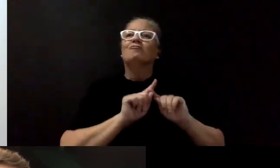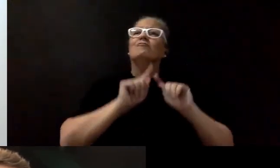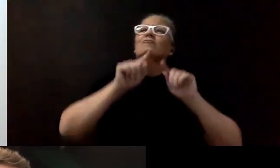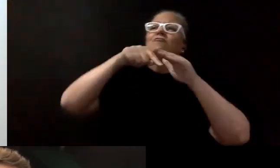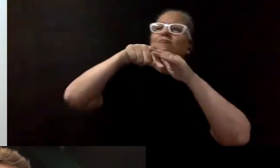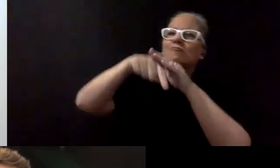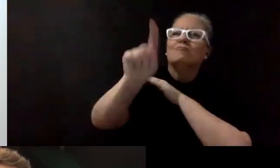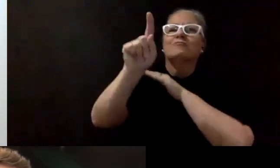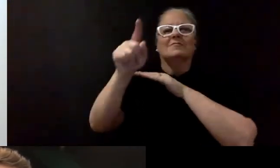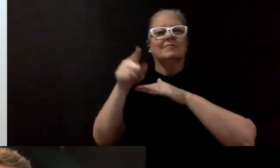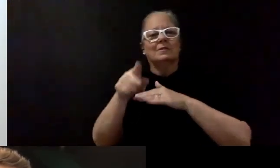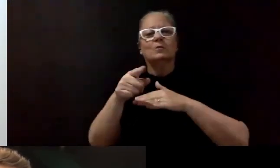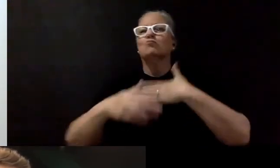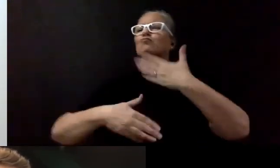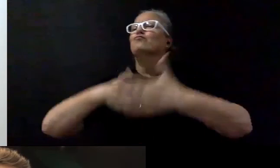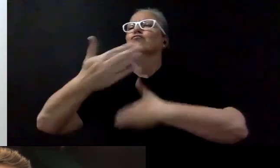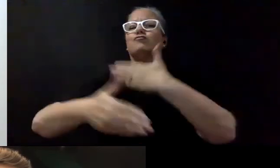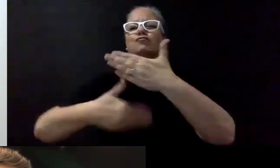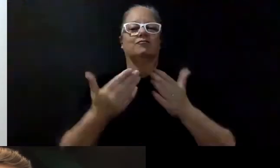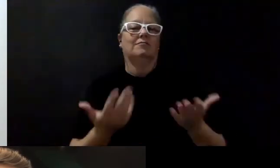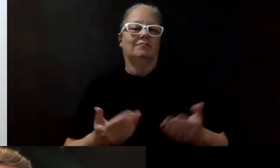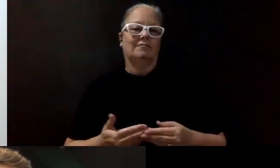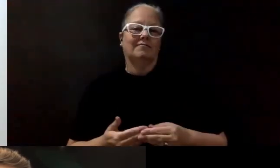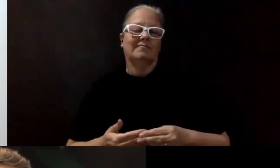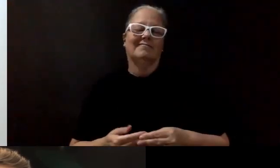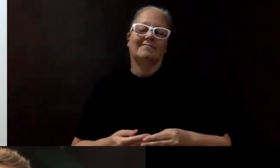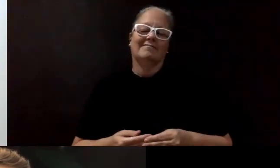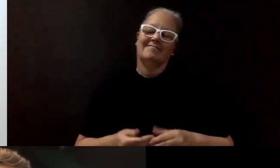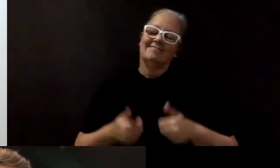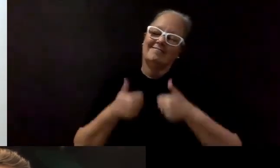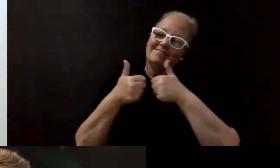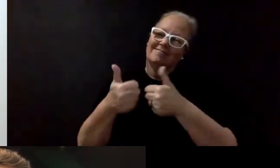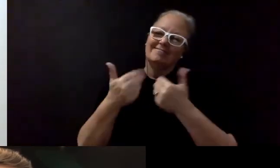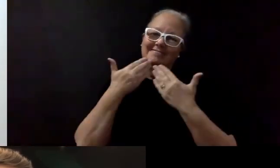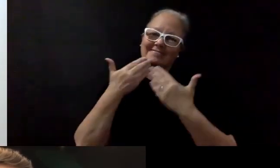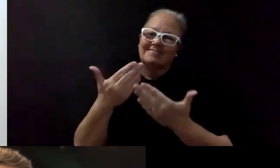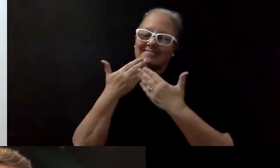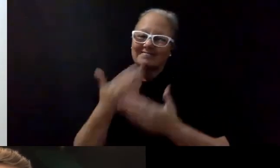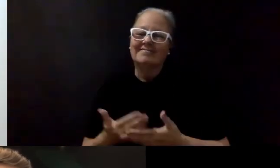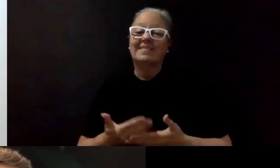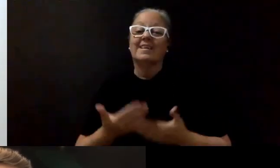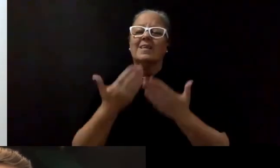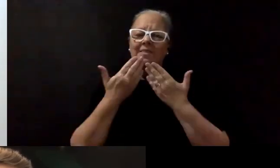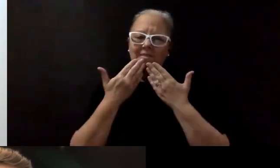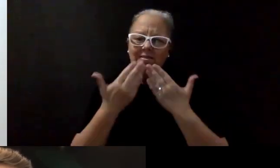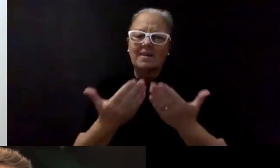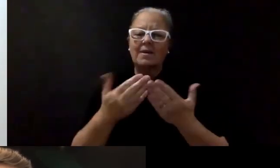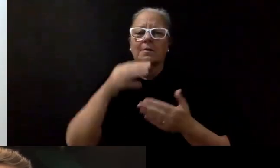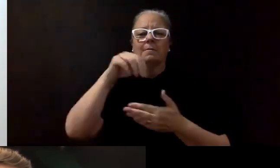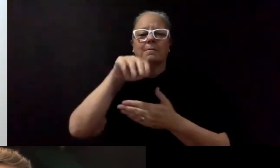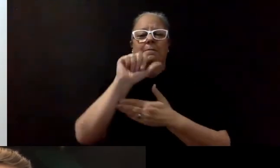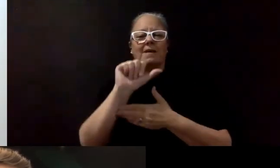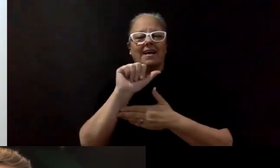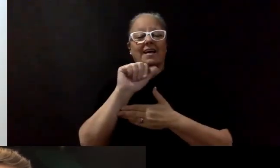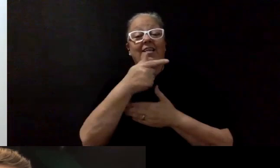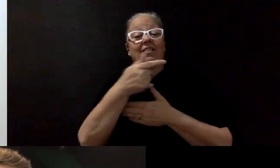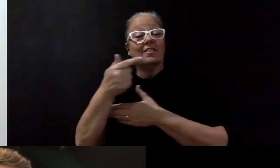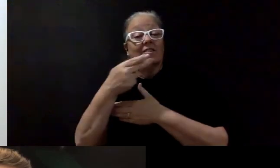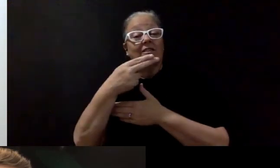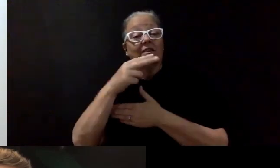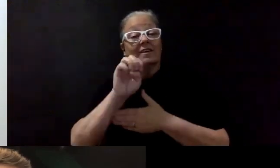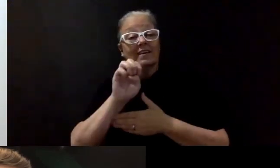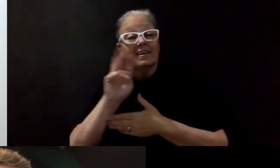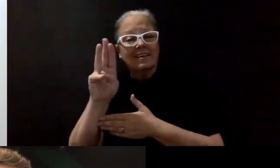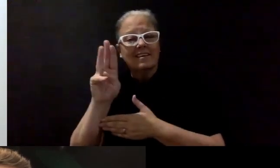happen. Oh, marvelous. Susan, Matthew, thank you very much wholeheartedly for this beautiful